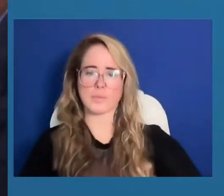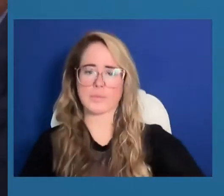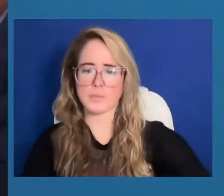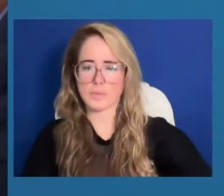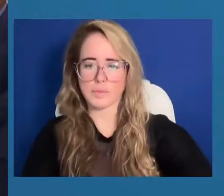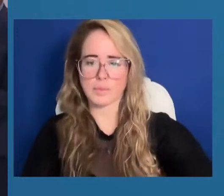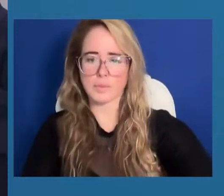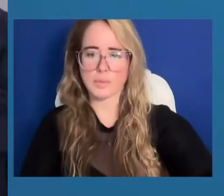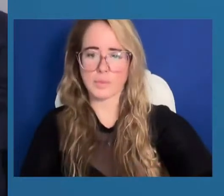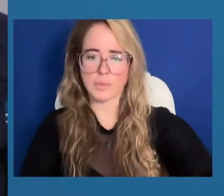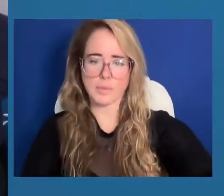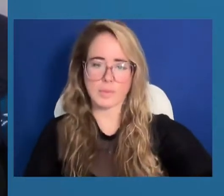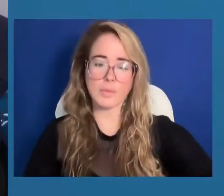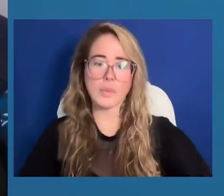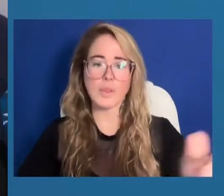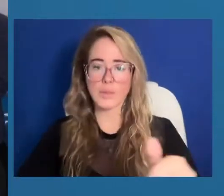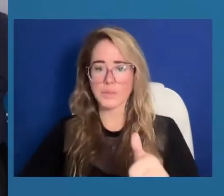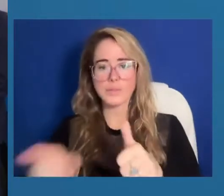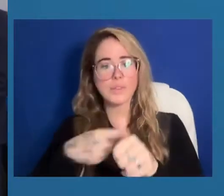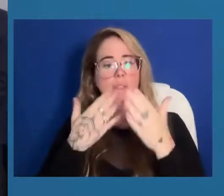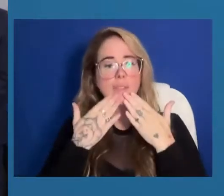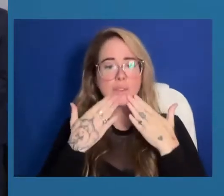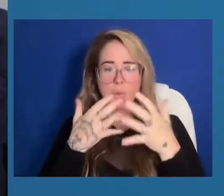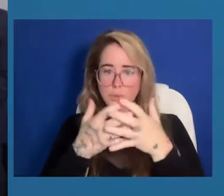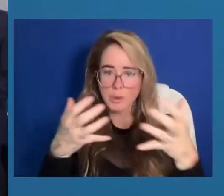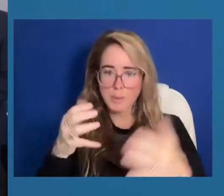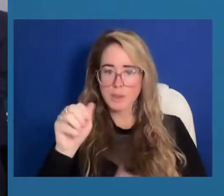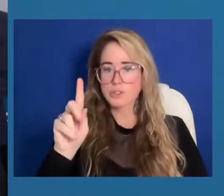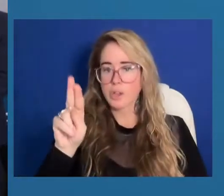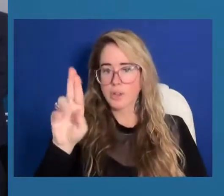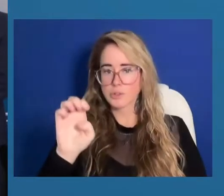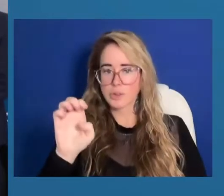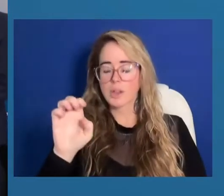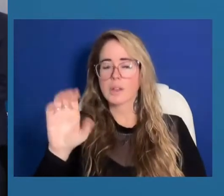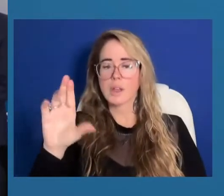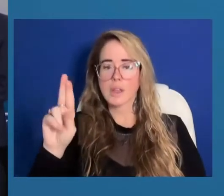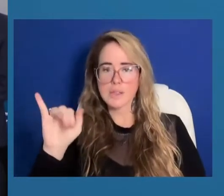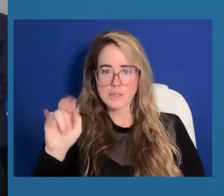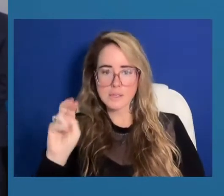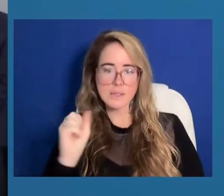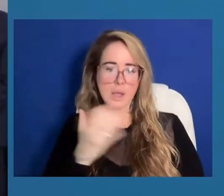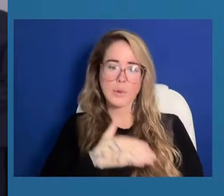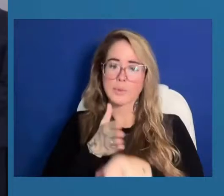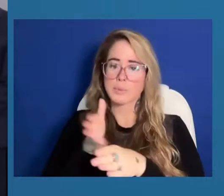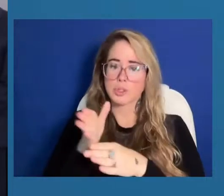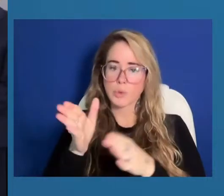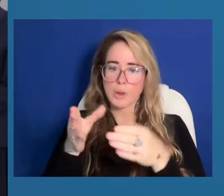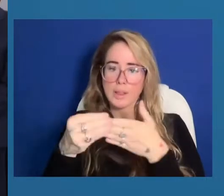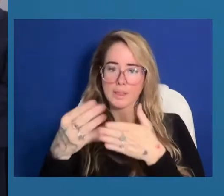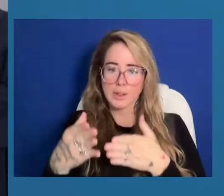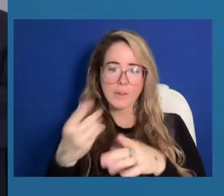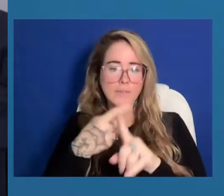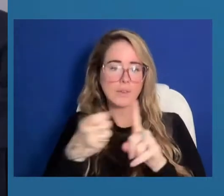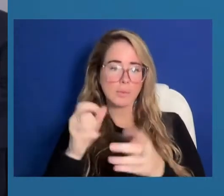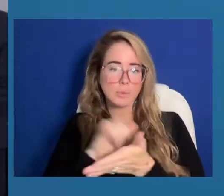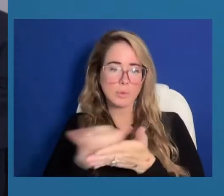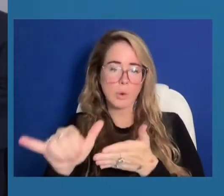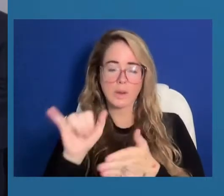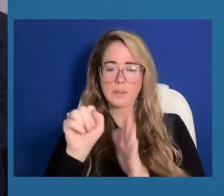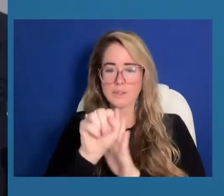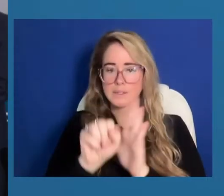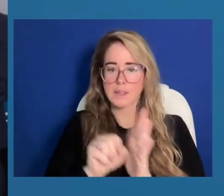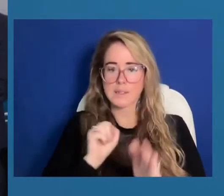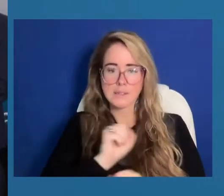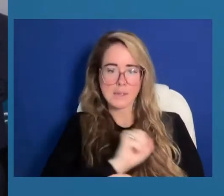Well, first, thank you so much, Andrea Stewart-Cousins, our Majority Leader, and President Pro Tem from the New York State Senate, and certainly